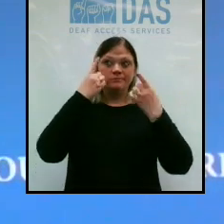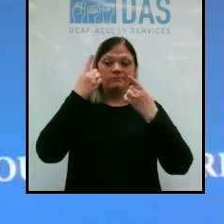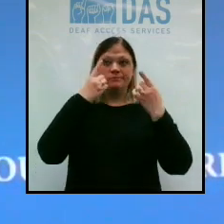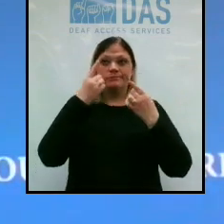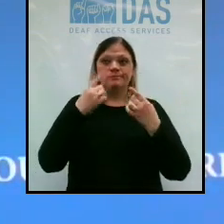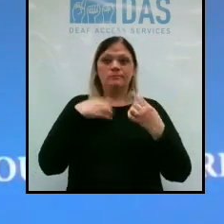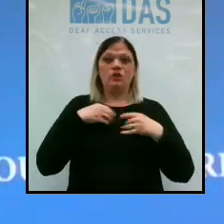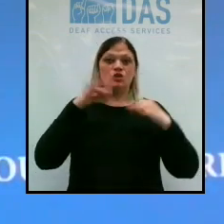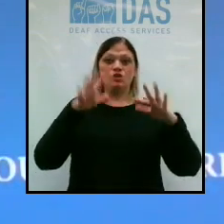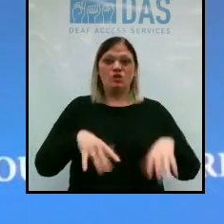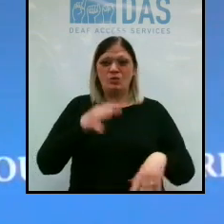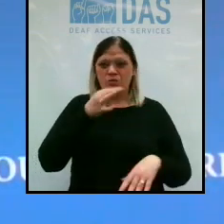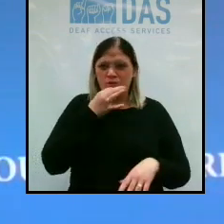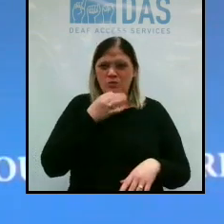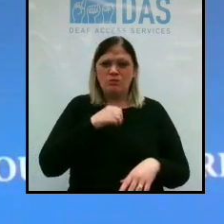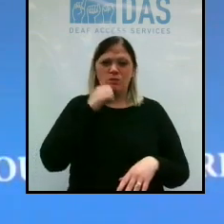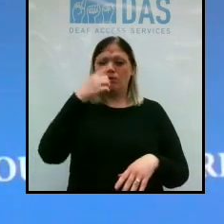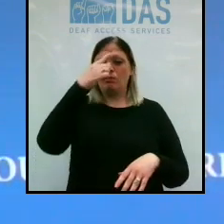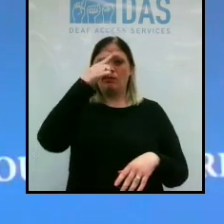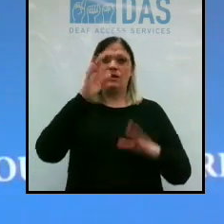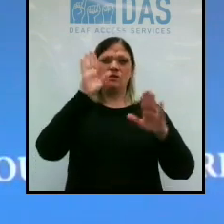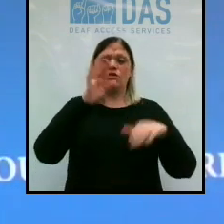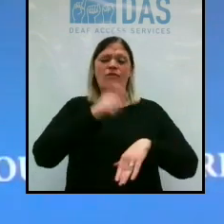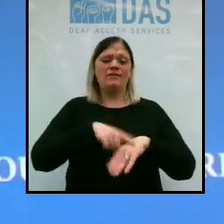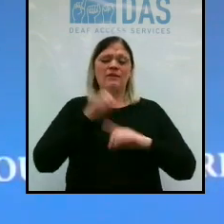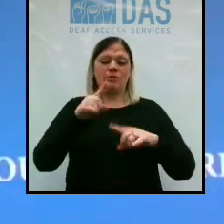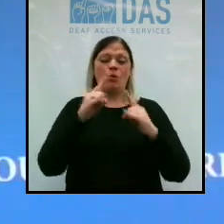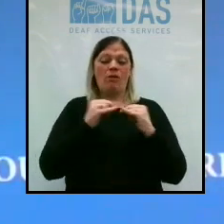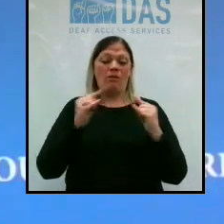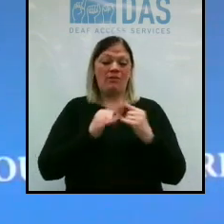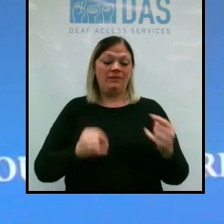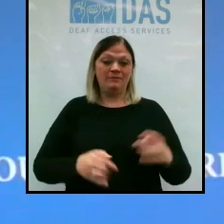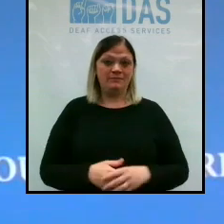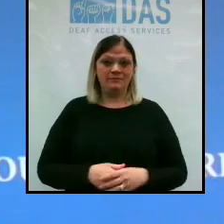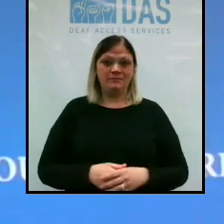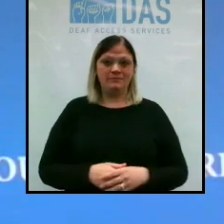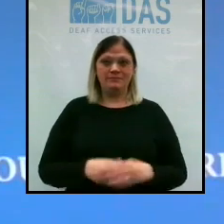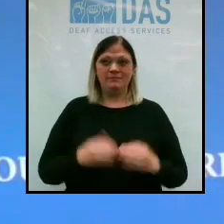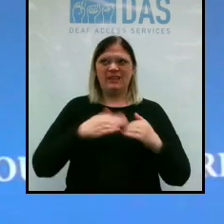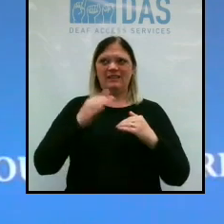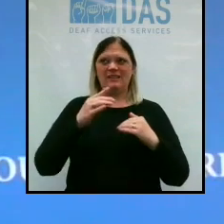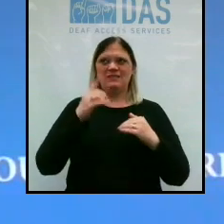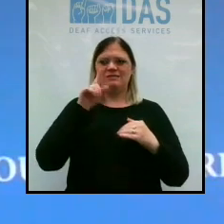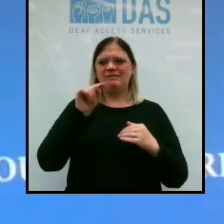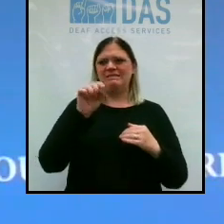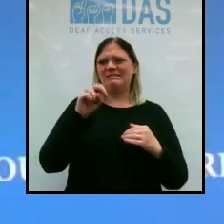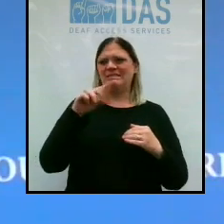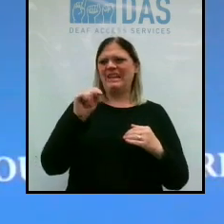about snow in the forecast, I don't think it's really a great time to go camping, at least tent camping.